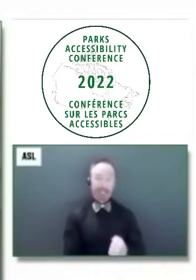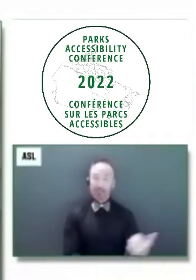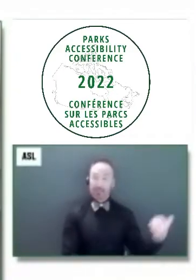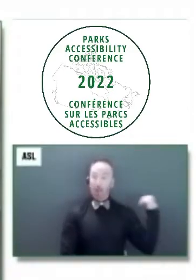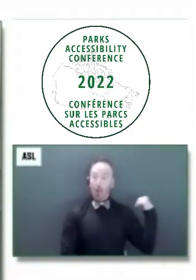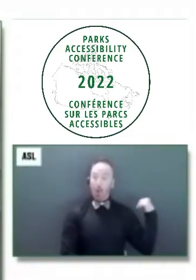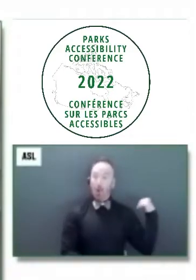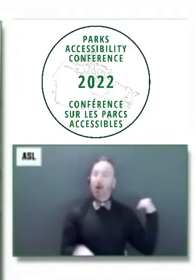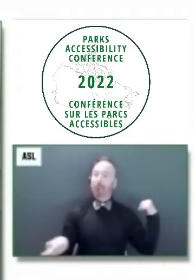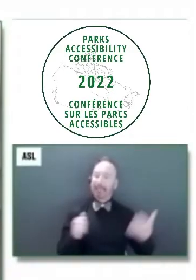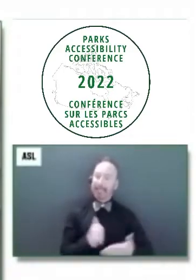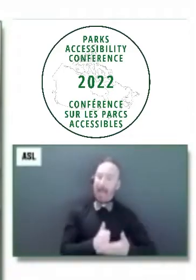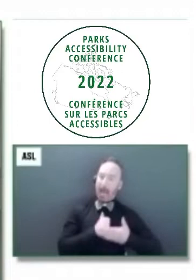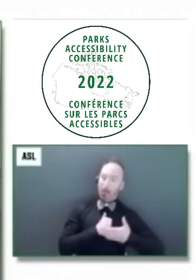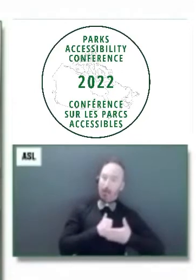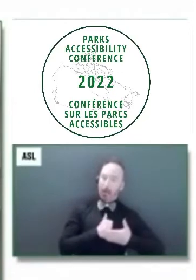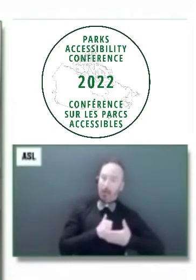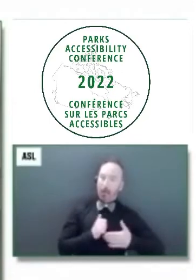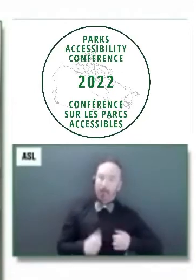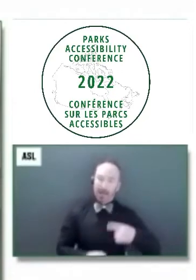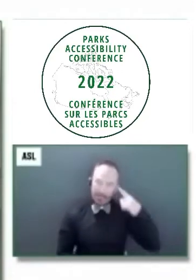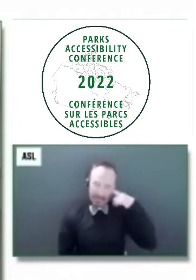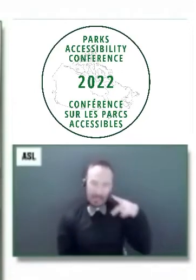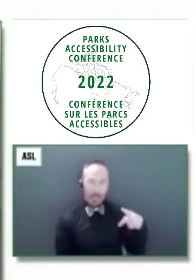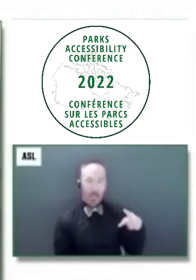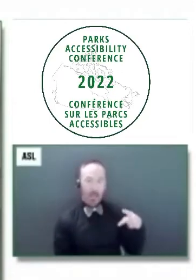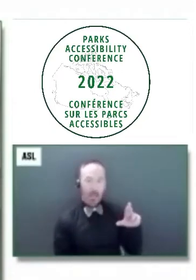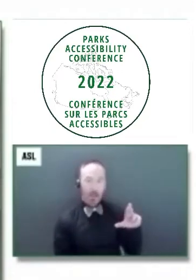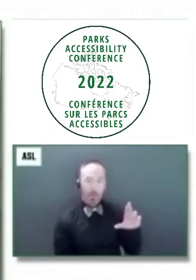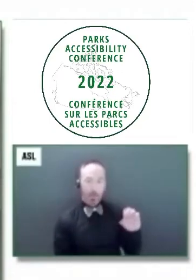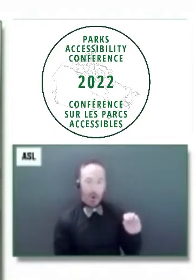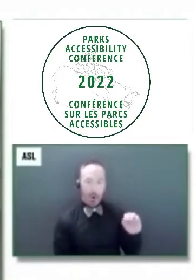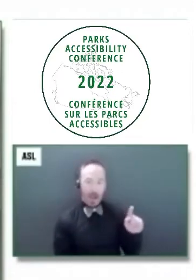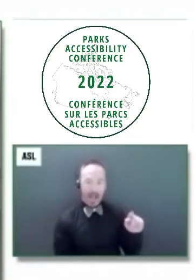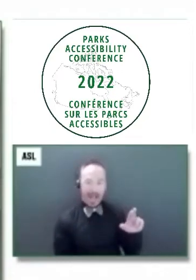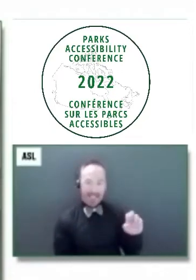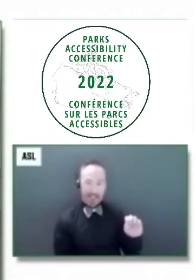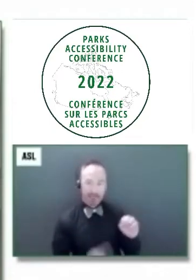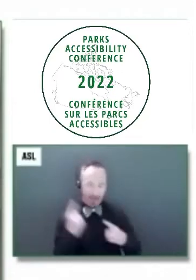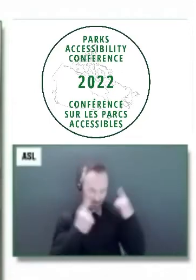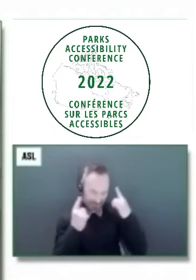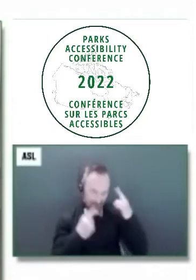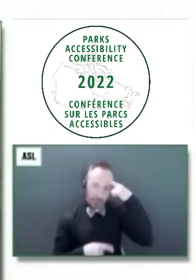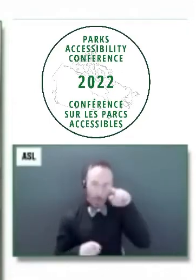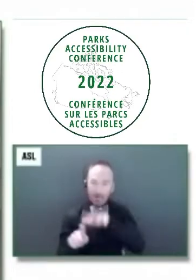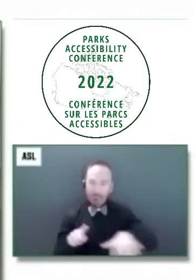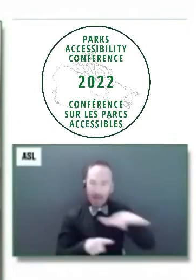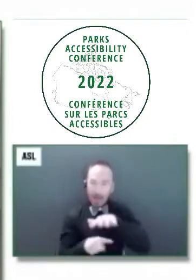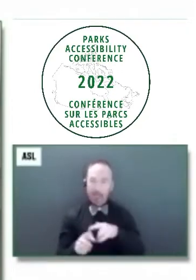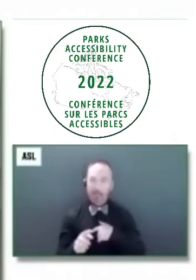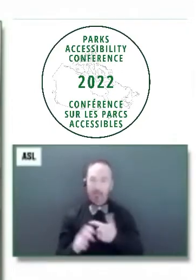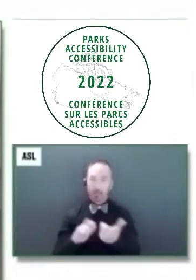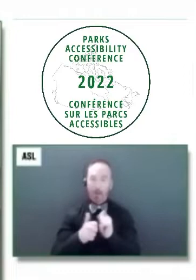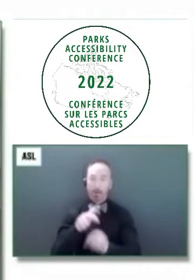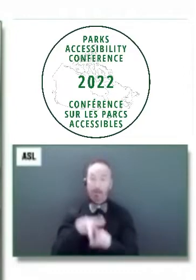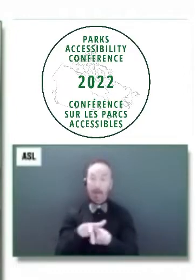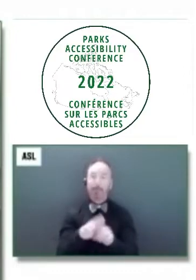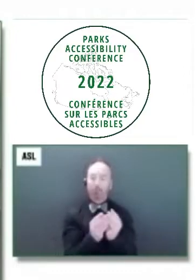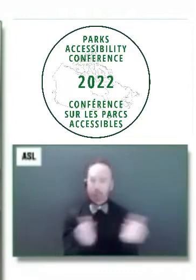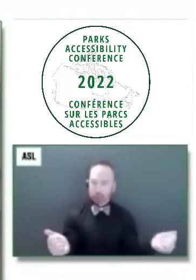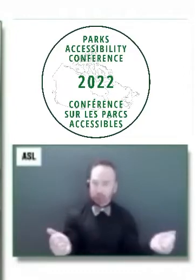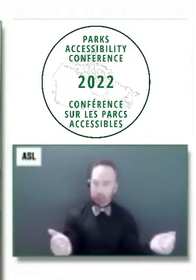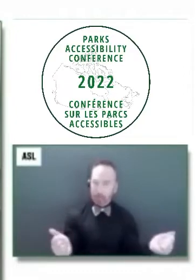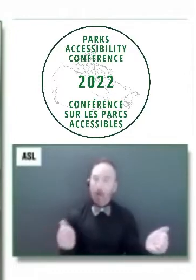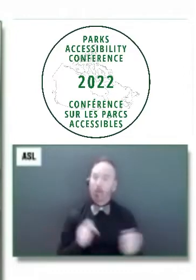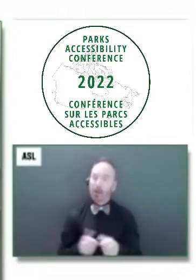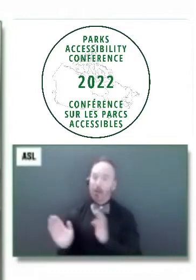thinking employed as an environmental solution. We have prepared so that an accessibility solution is there when needed, and this